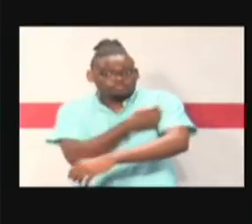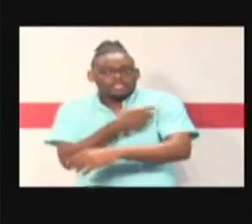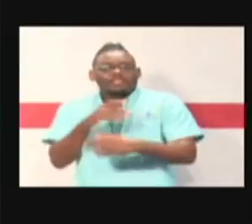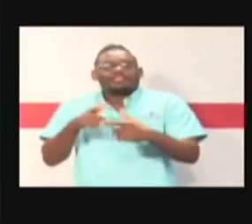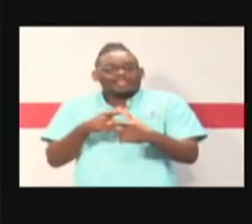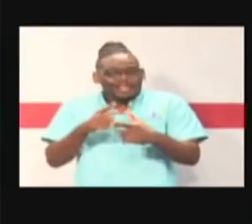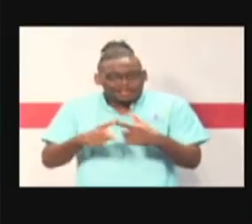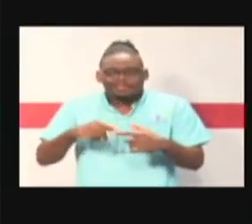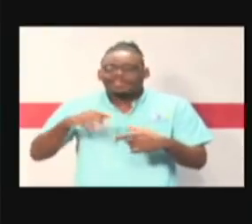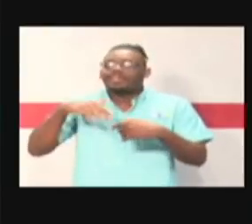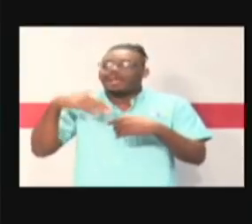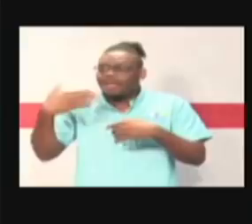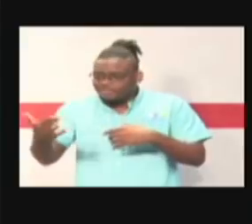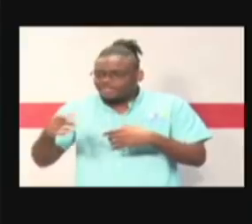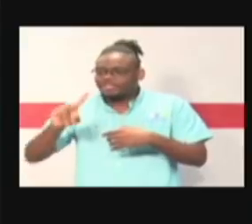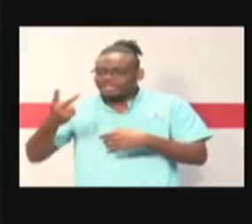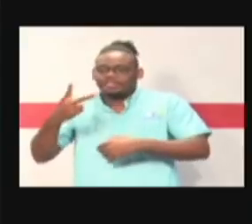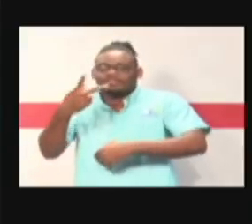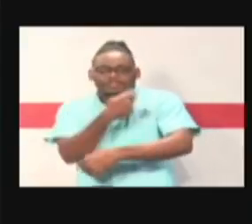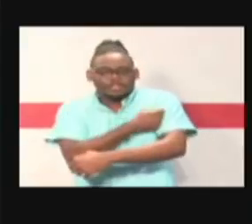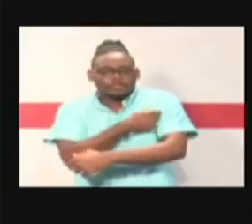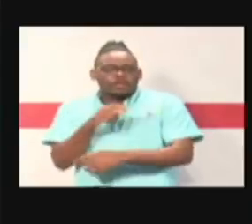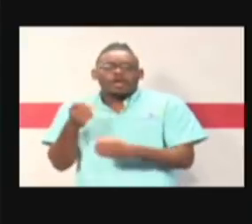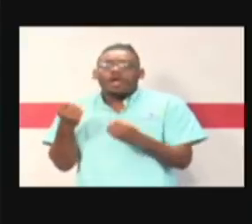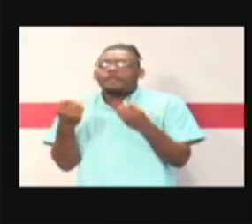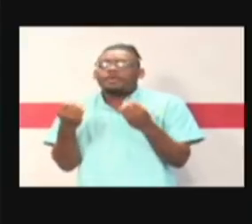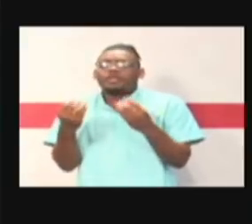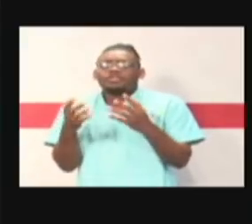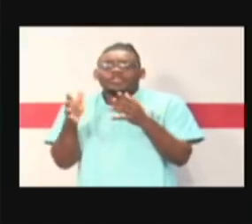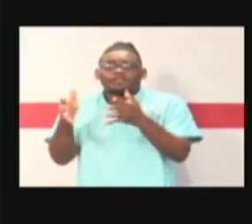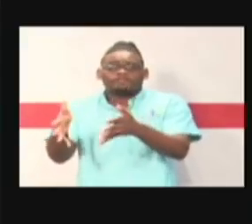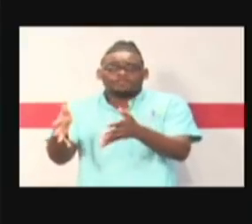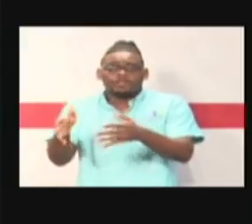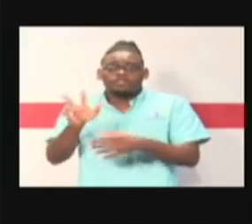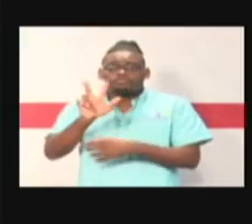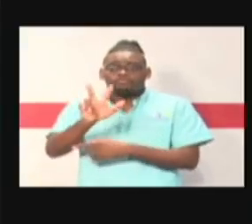2-dose regime, this number is at